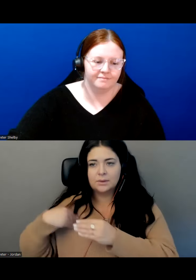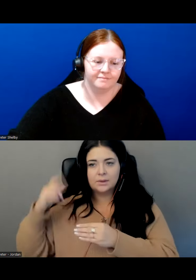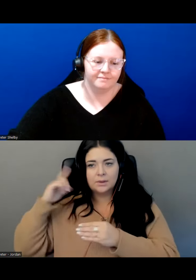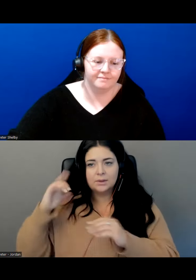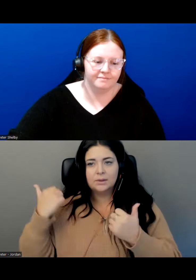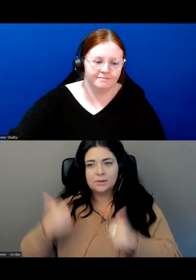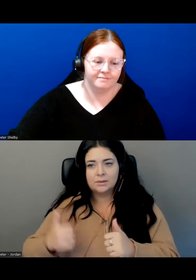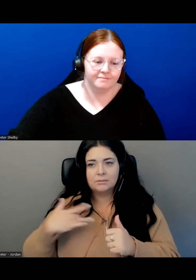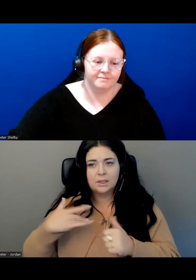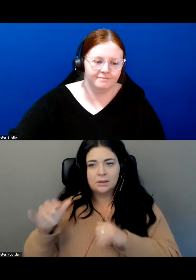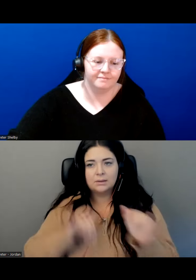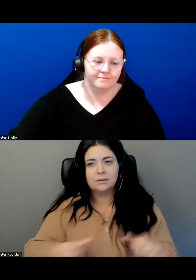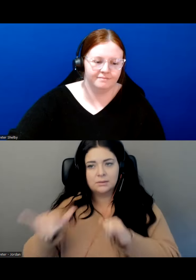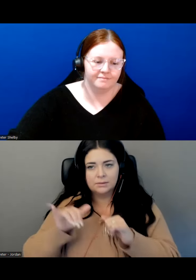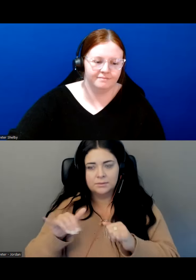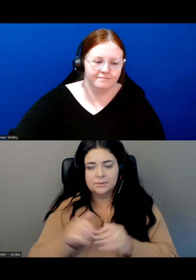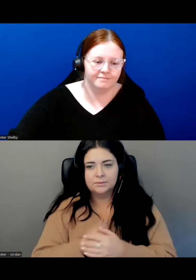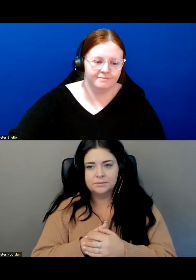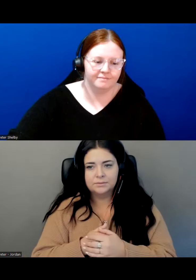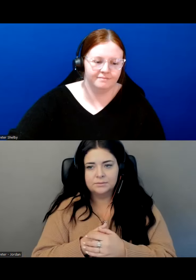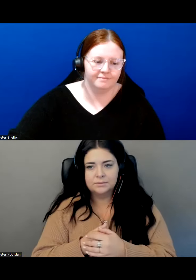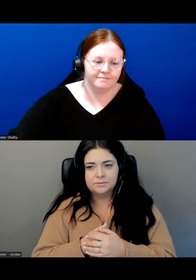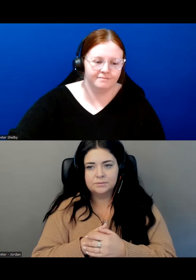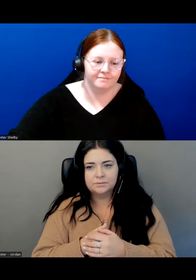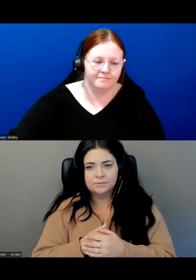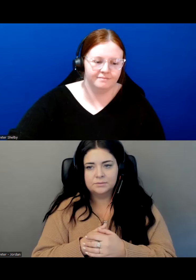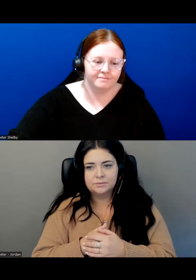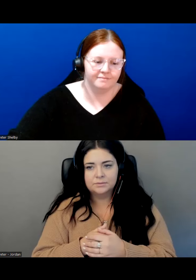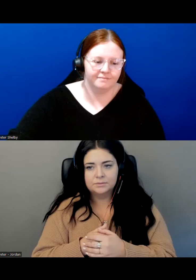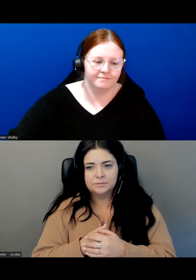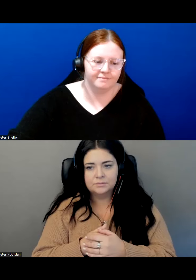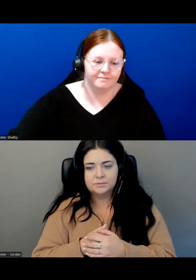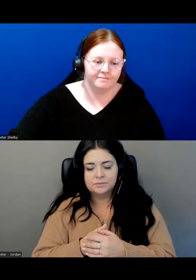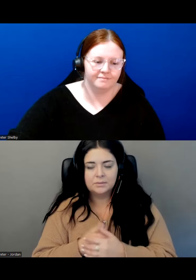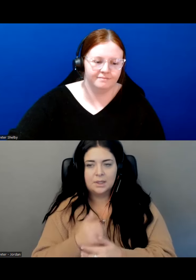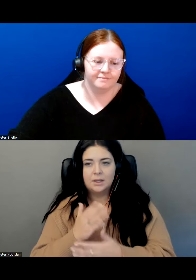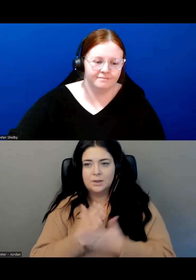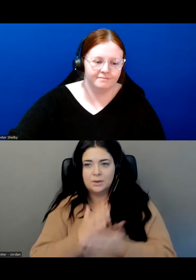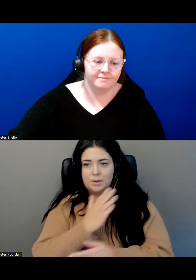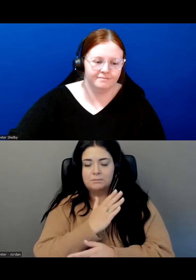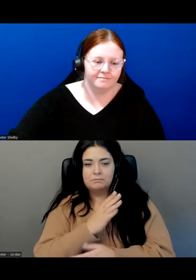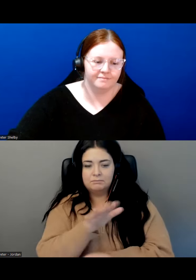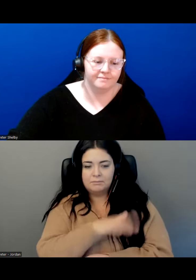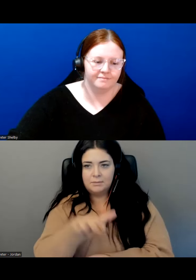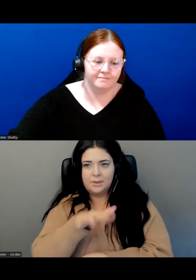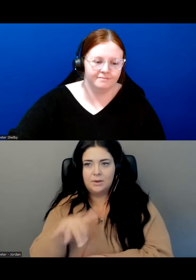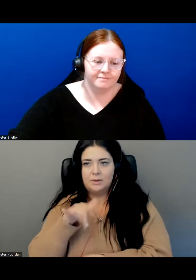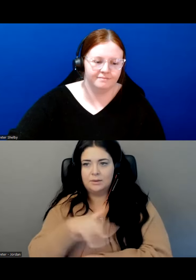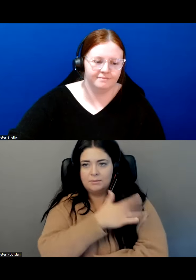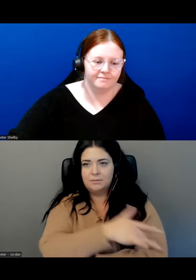this province, there are certain areas where there are specific types of losses that have been researched quite a